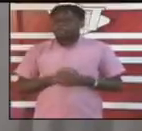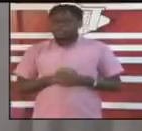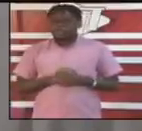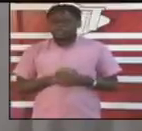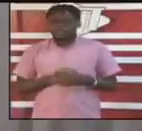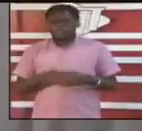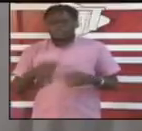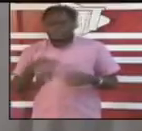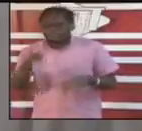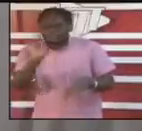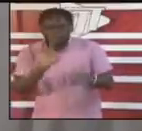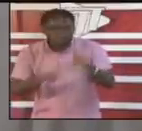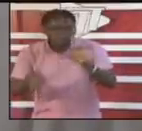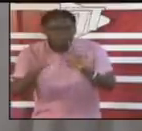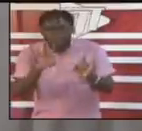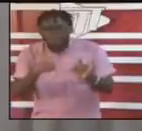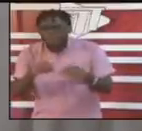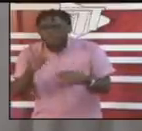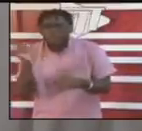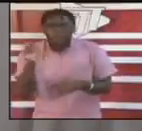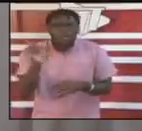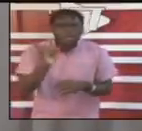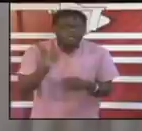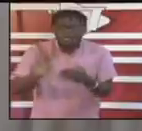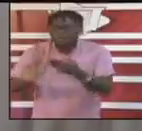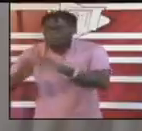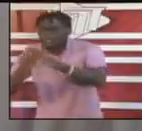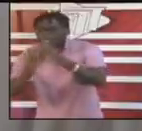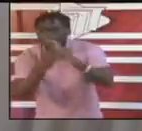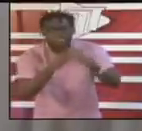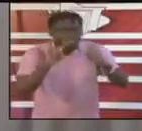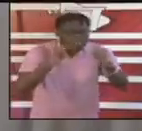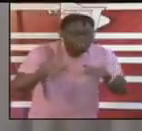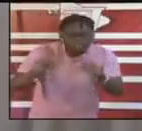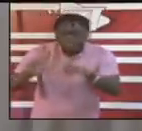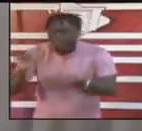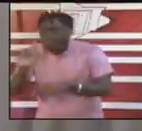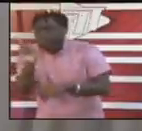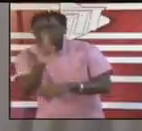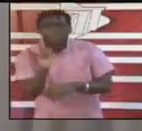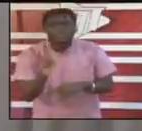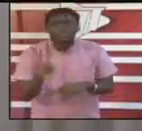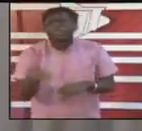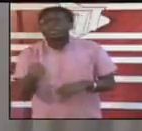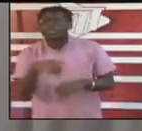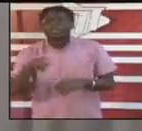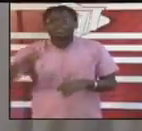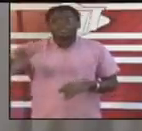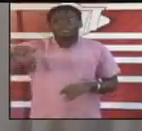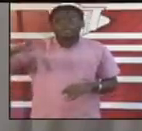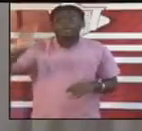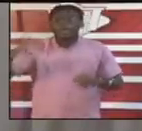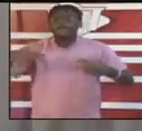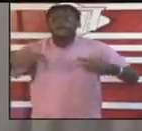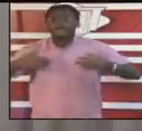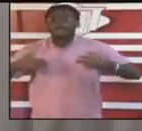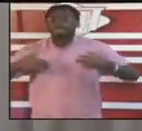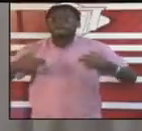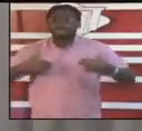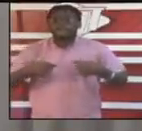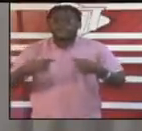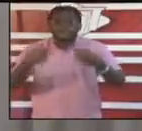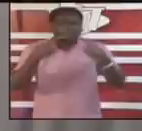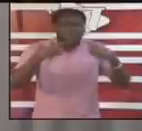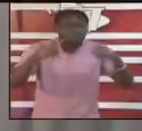do community testing. So later today we will have a press release going out stating which facilities, but I'll give you a